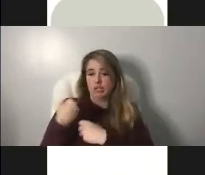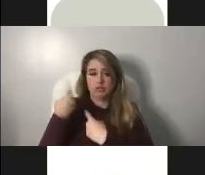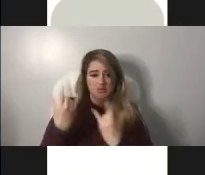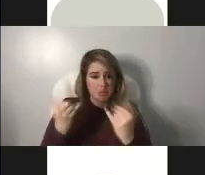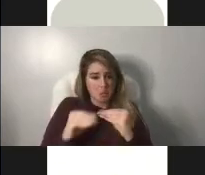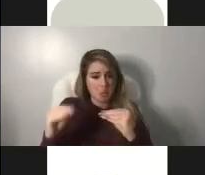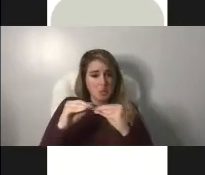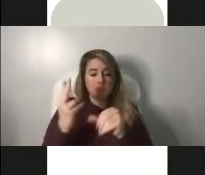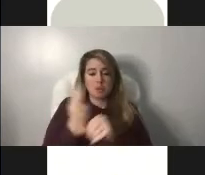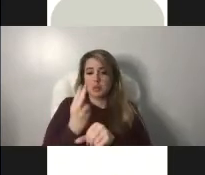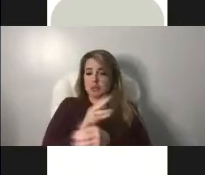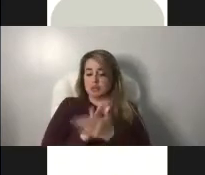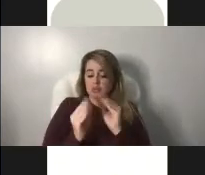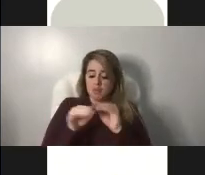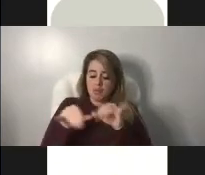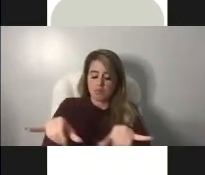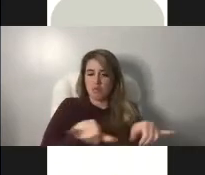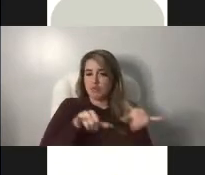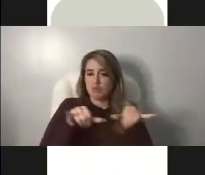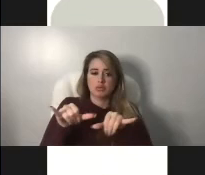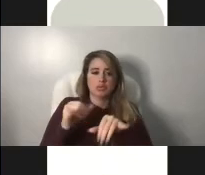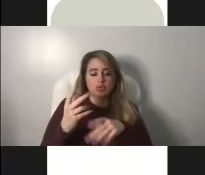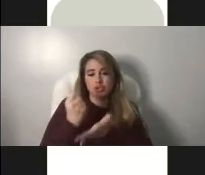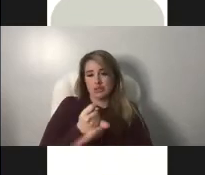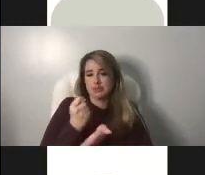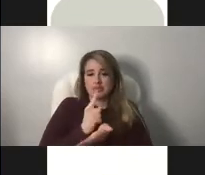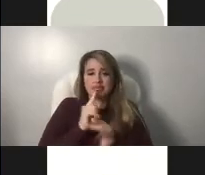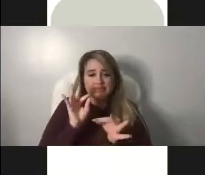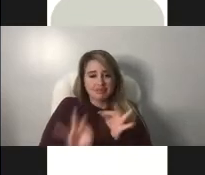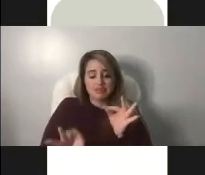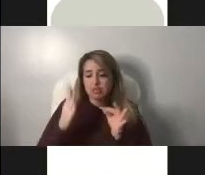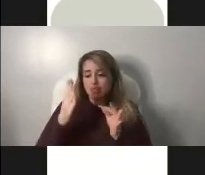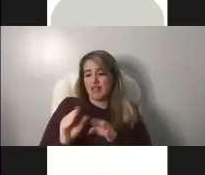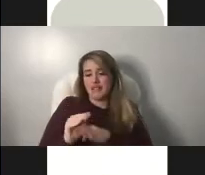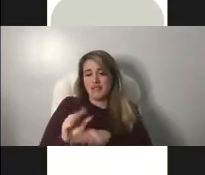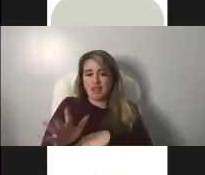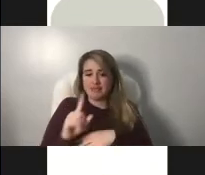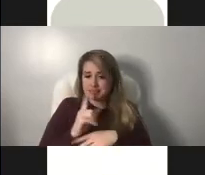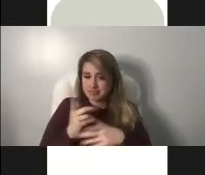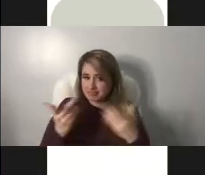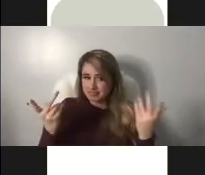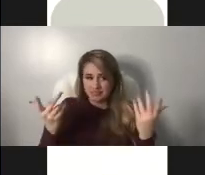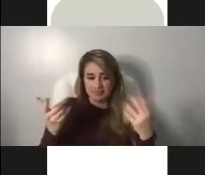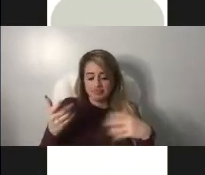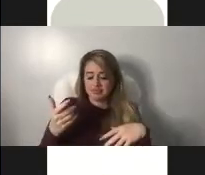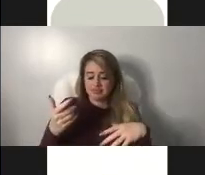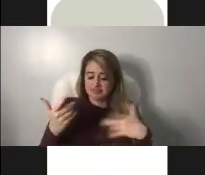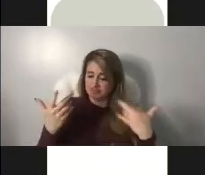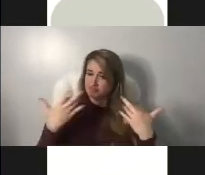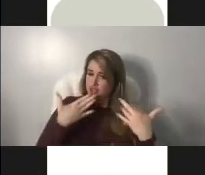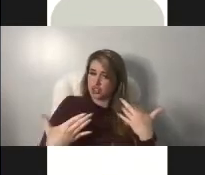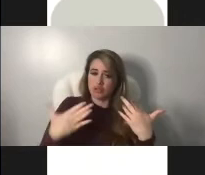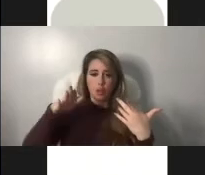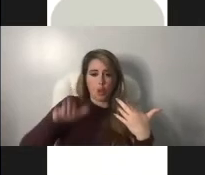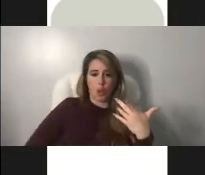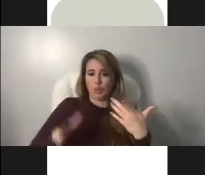more common treatment modality. It's simple. The side effect profile is very favorable. It's very